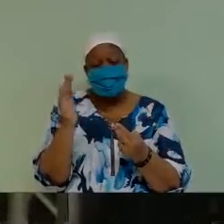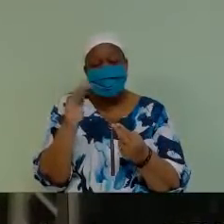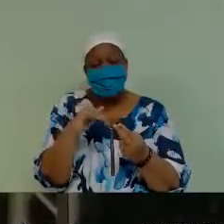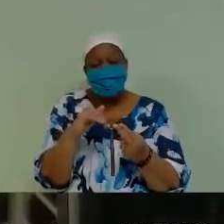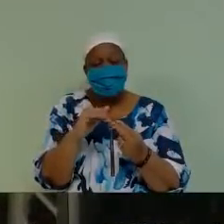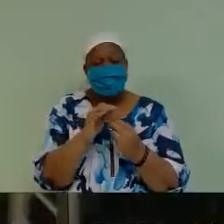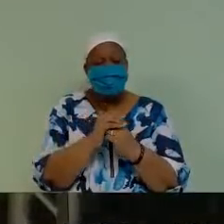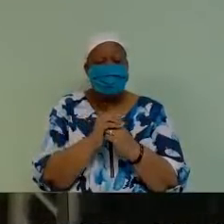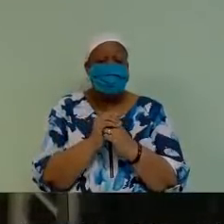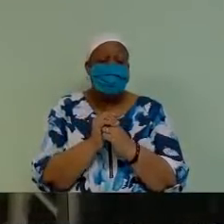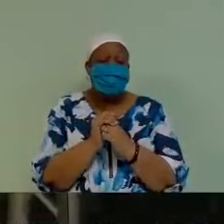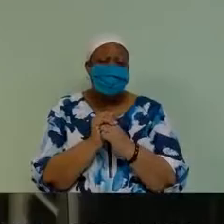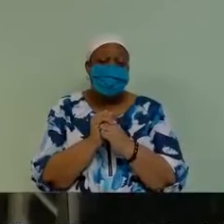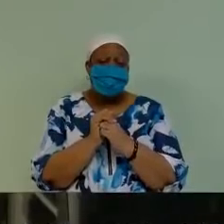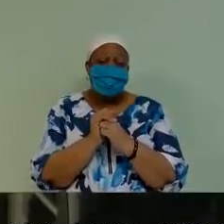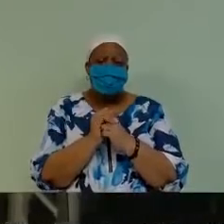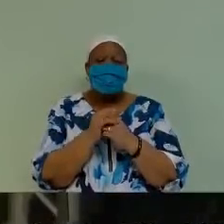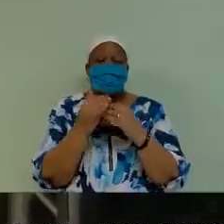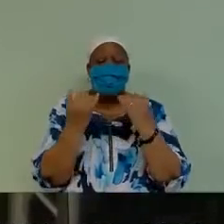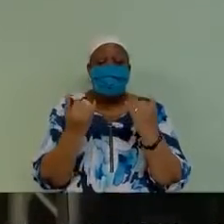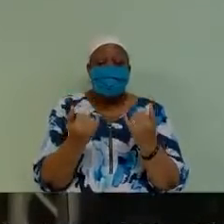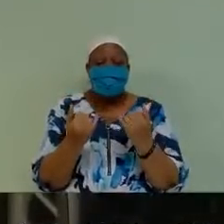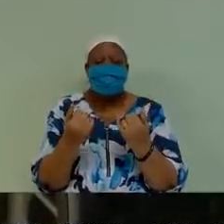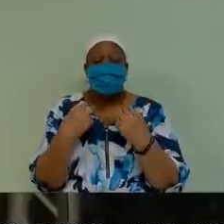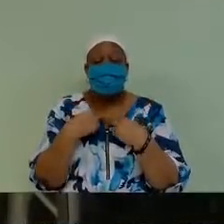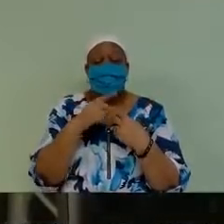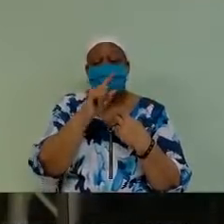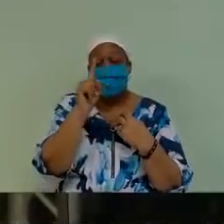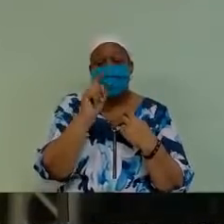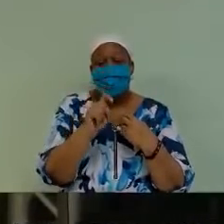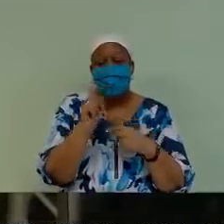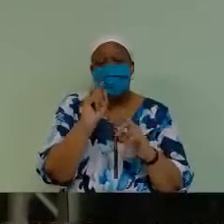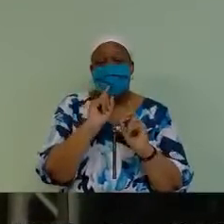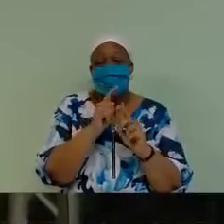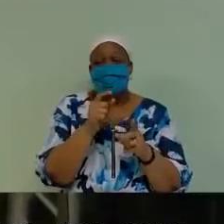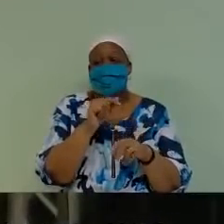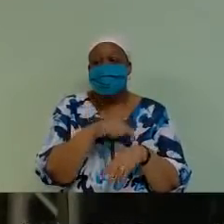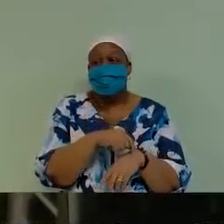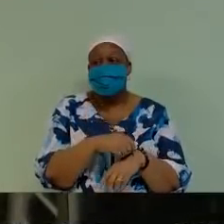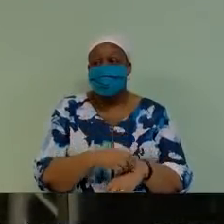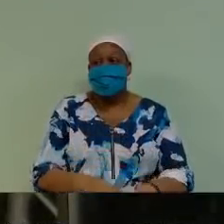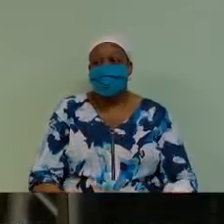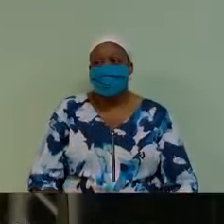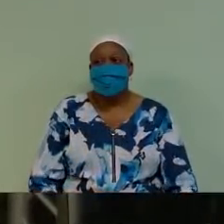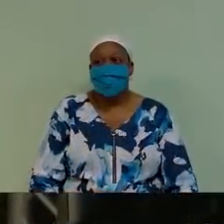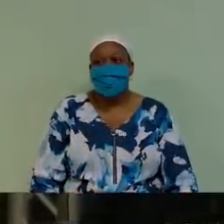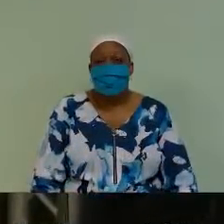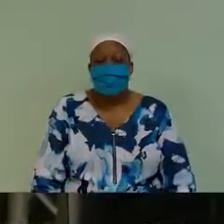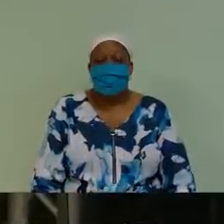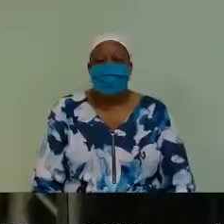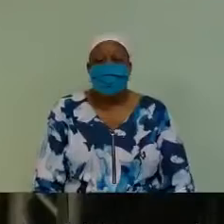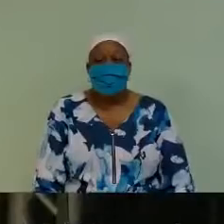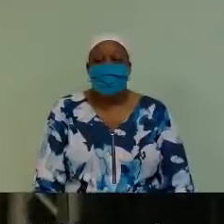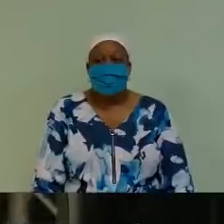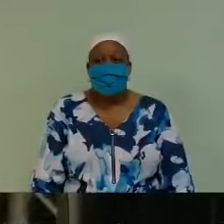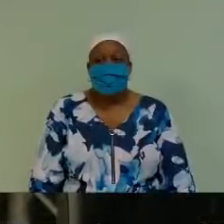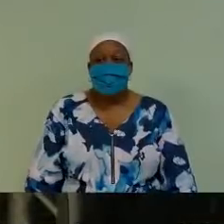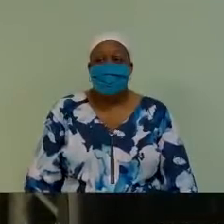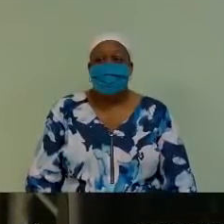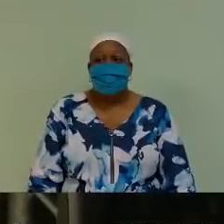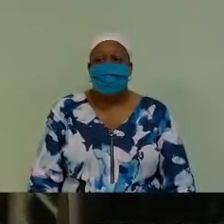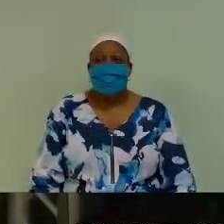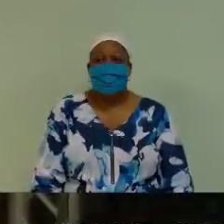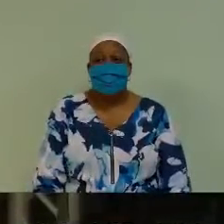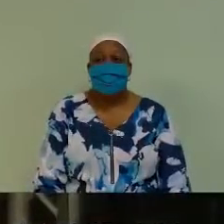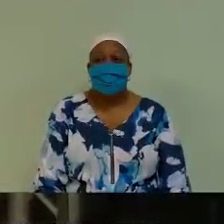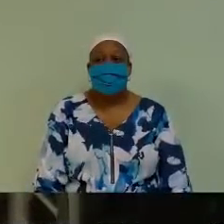We now arrive at our question and answer segment.